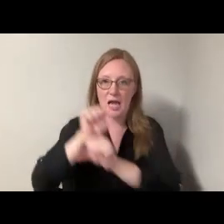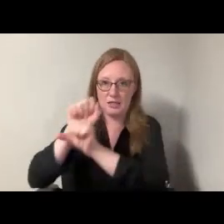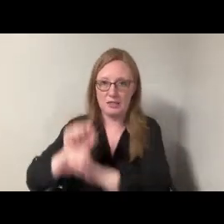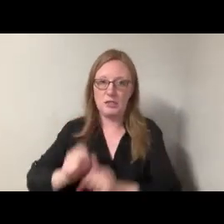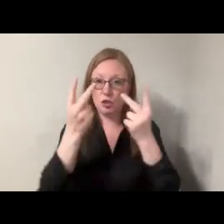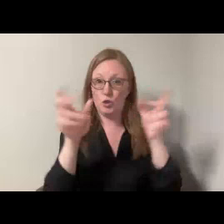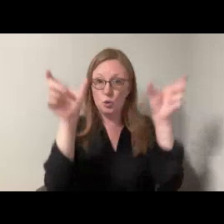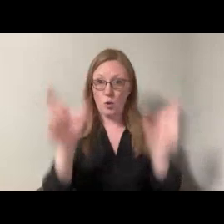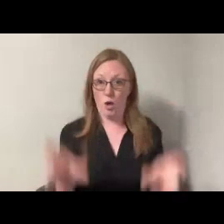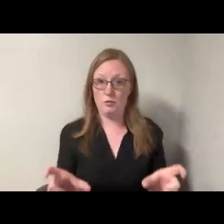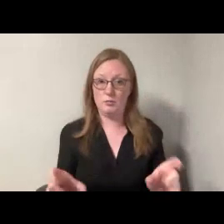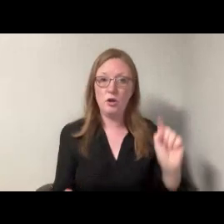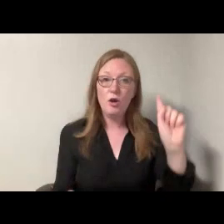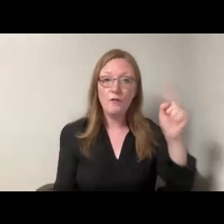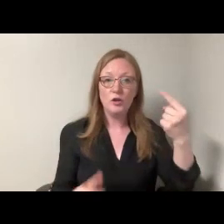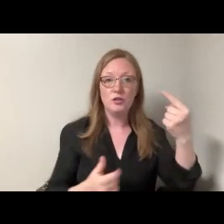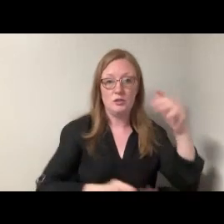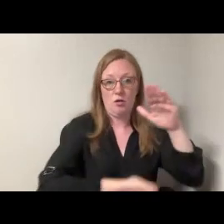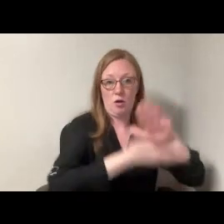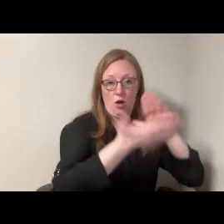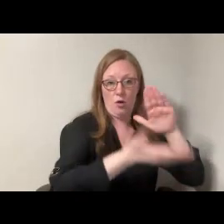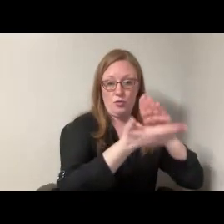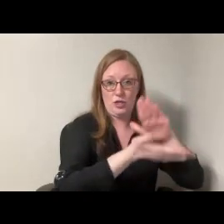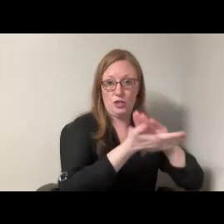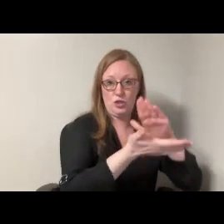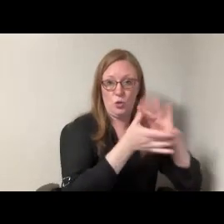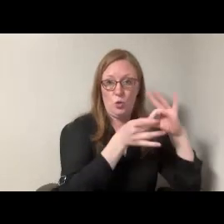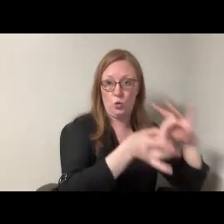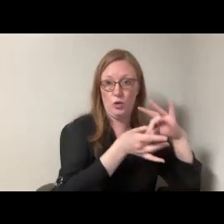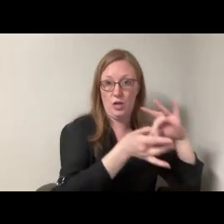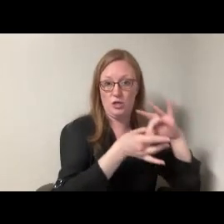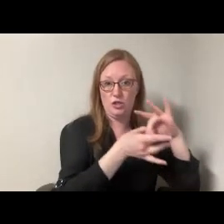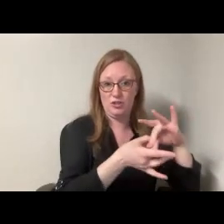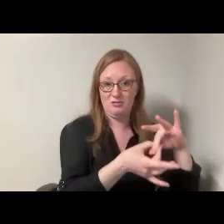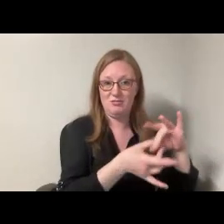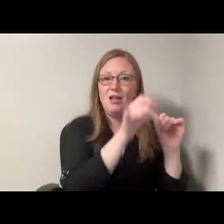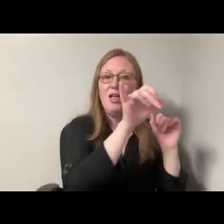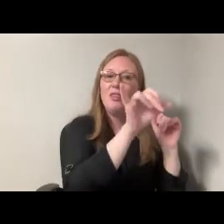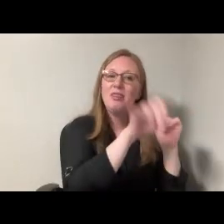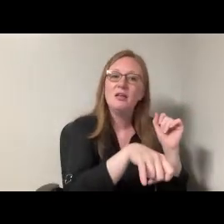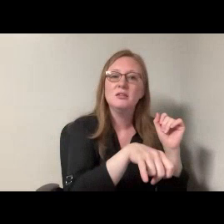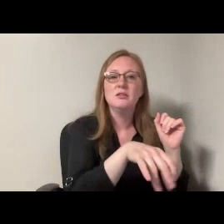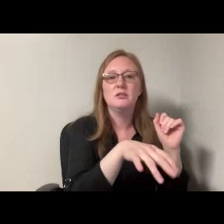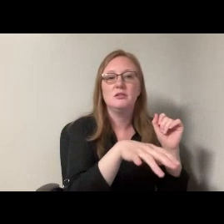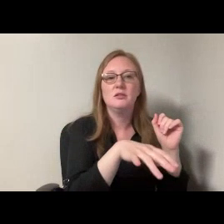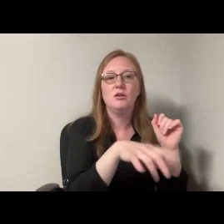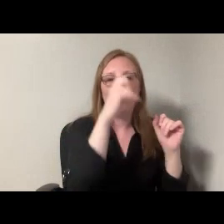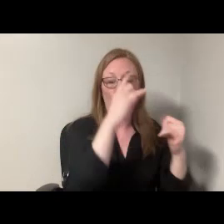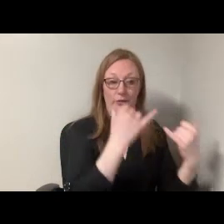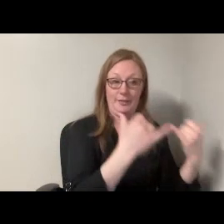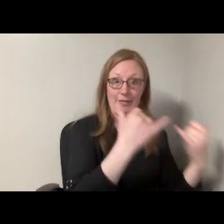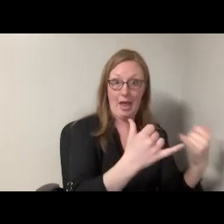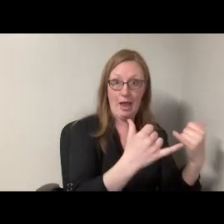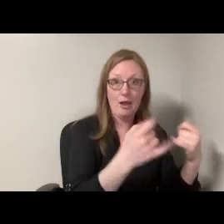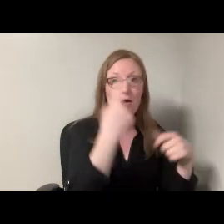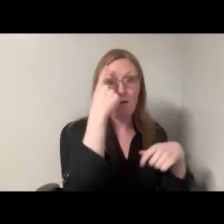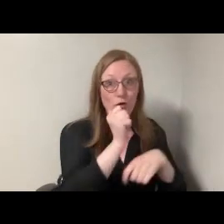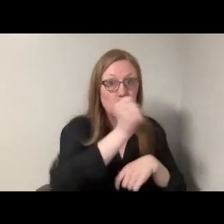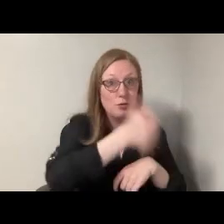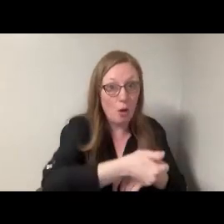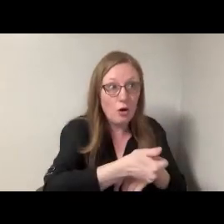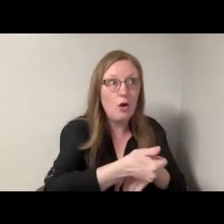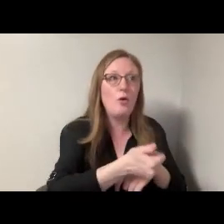an operational coordination, which is, for today and tomorrow, or maybe the day